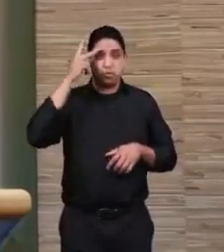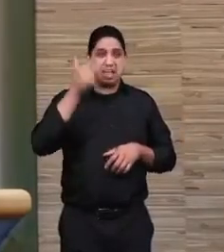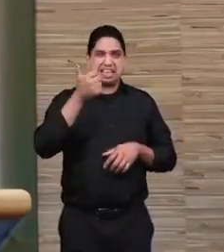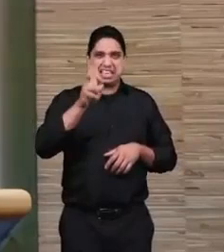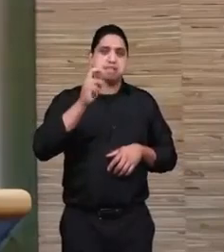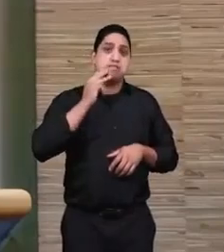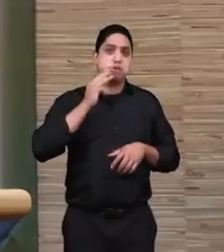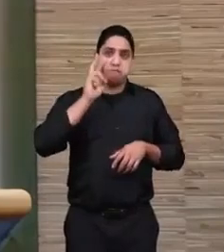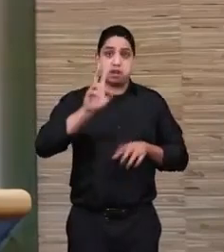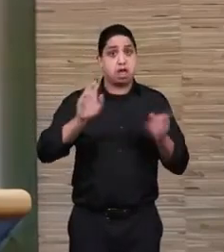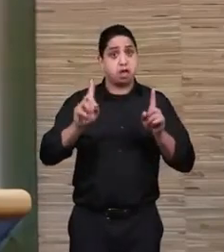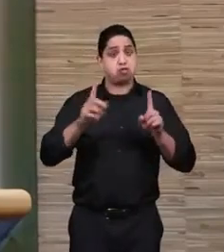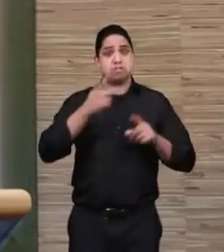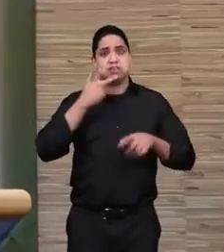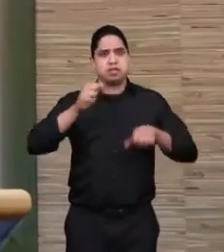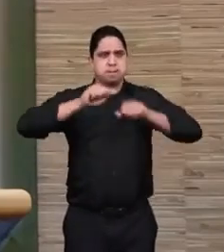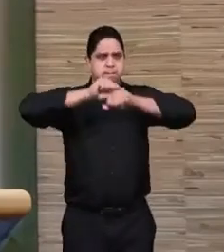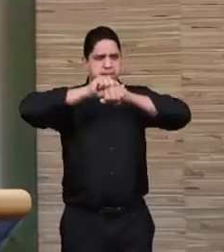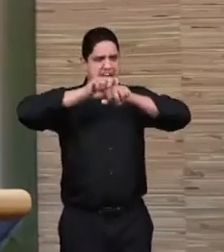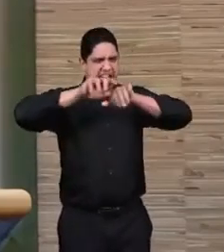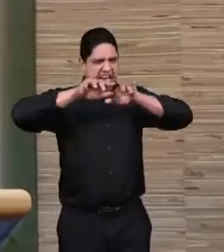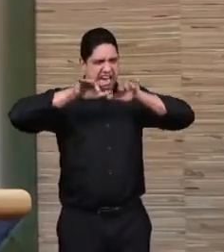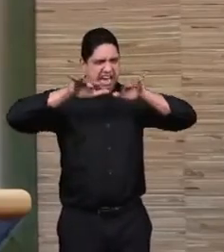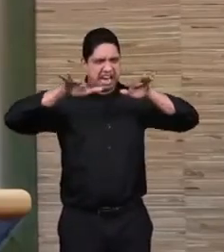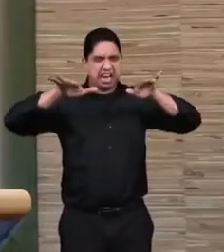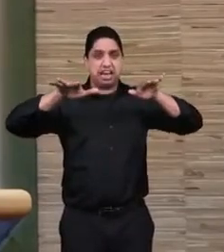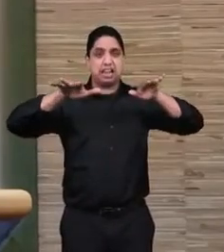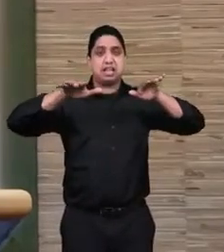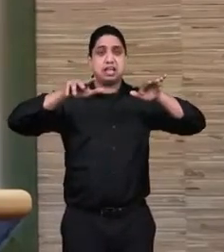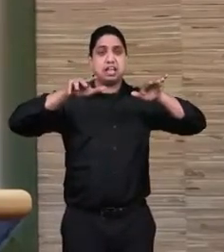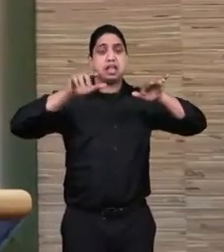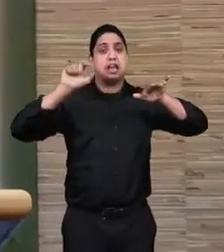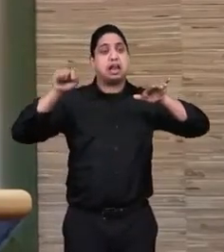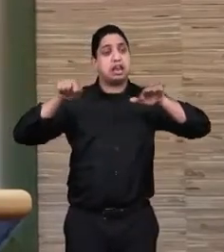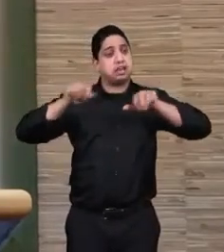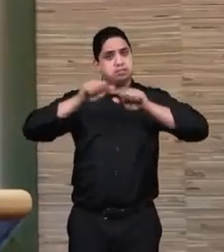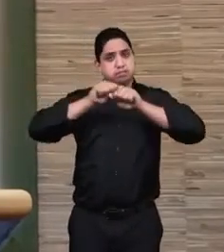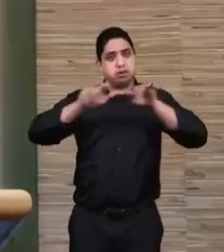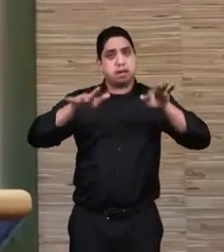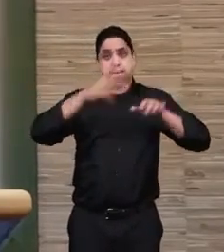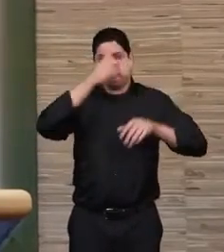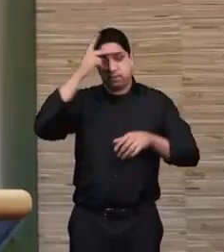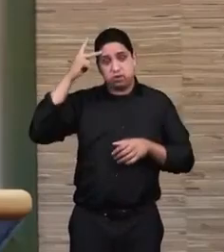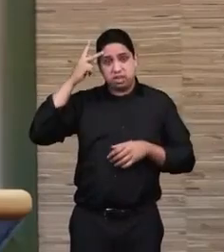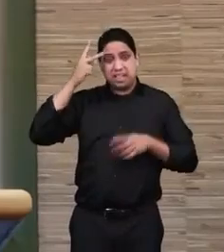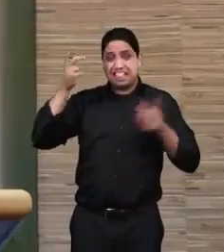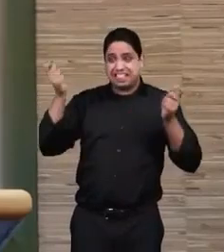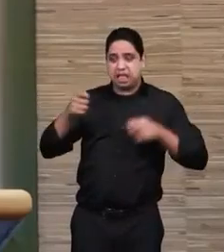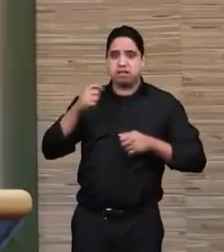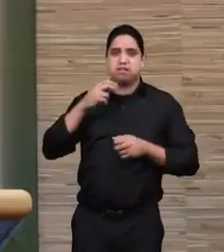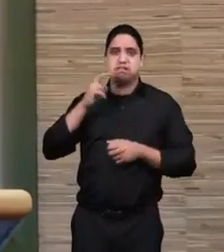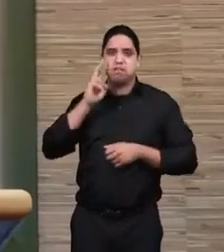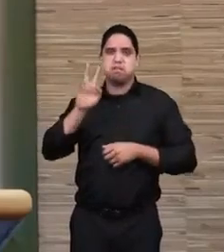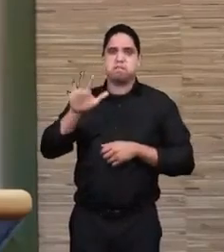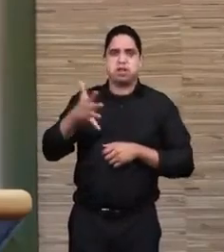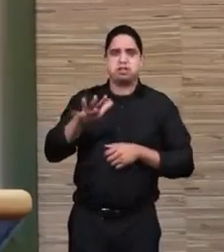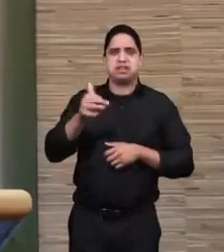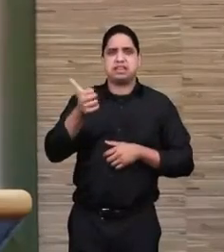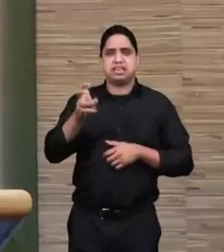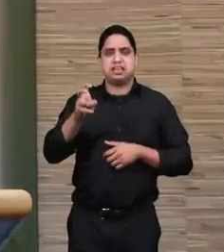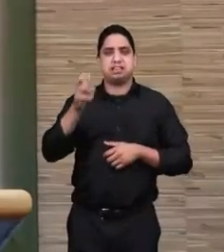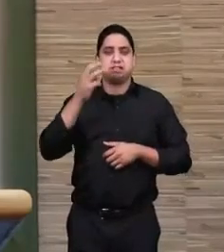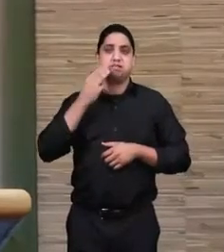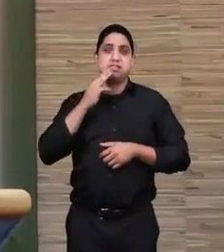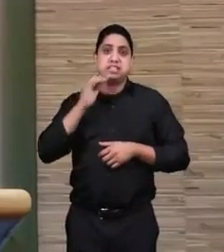attended or watched the program, but the program was transmitted there, and this is a great miracle from God.